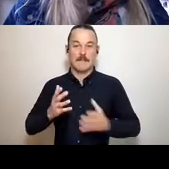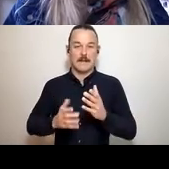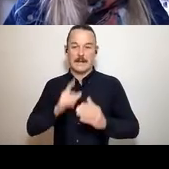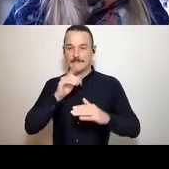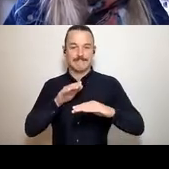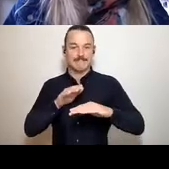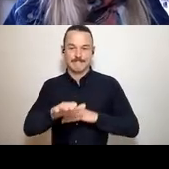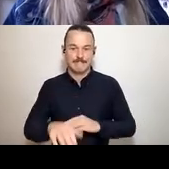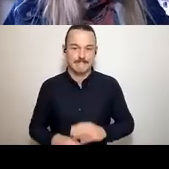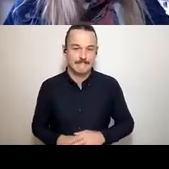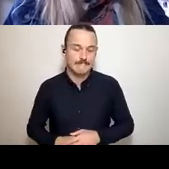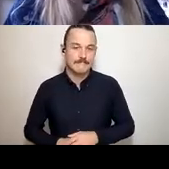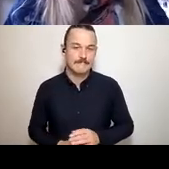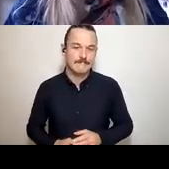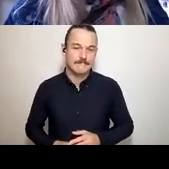next slide.